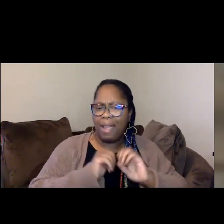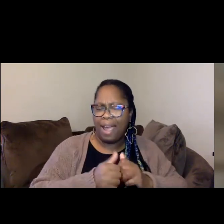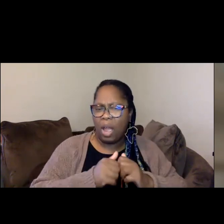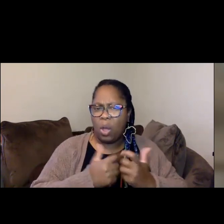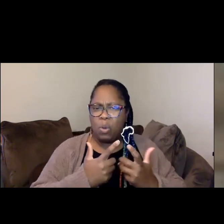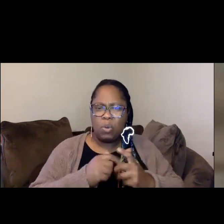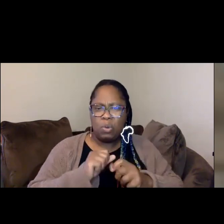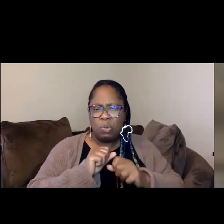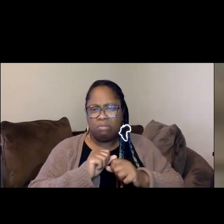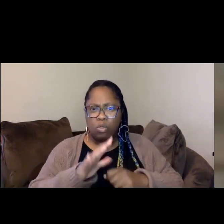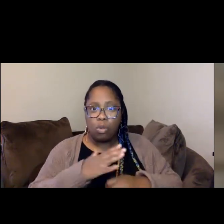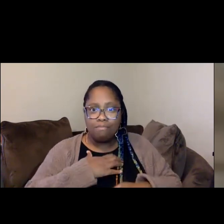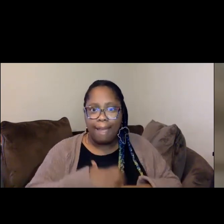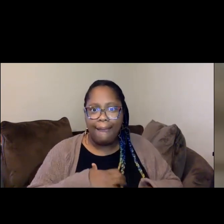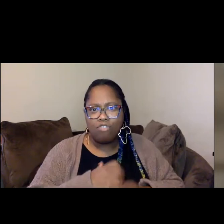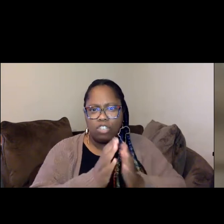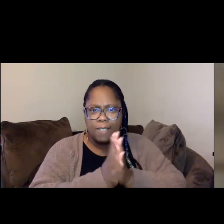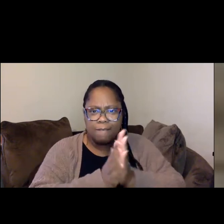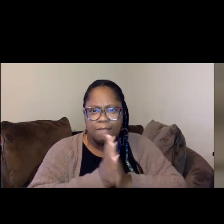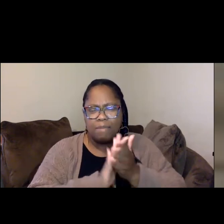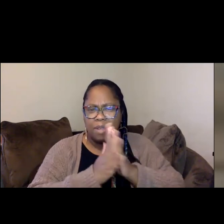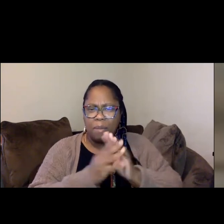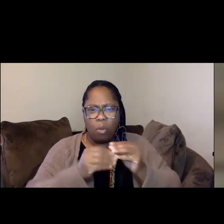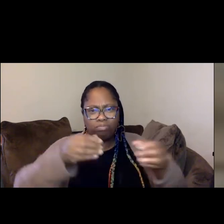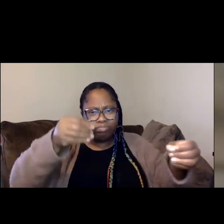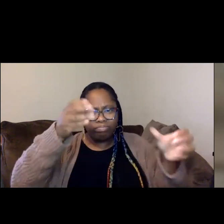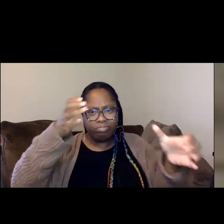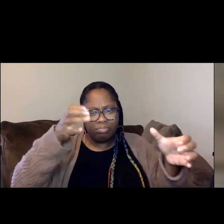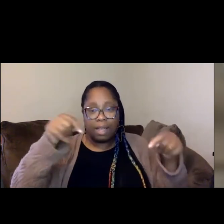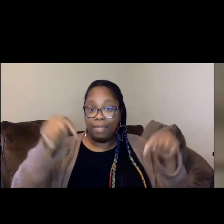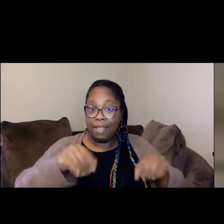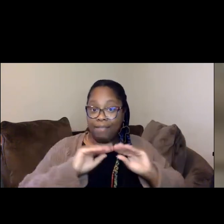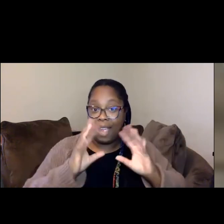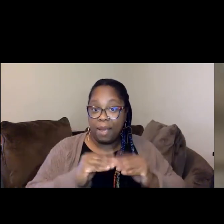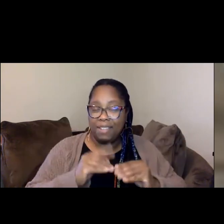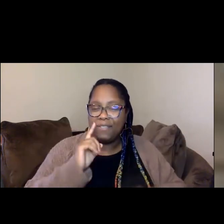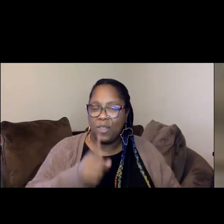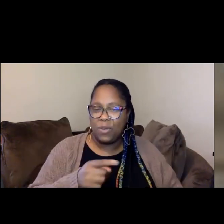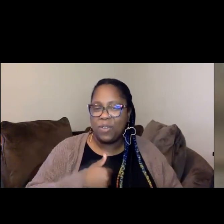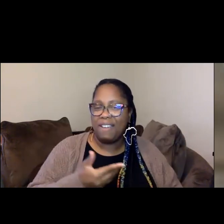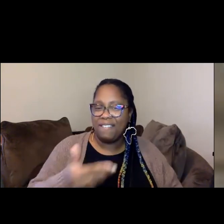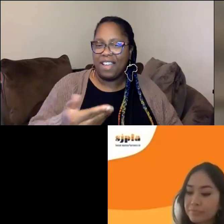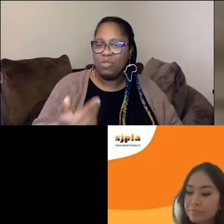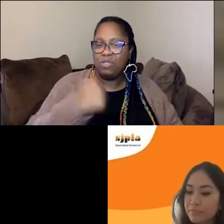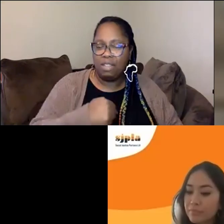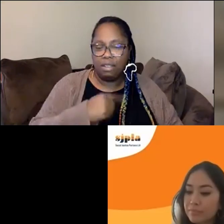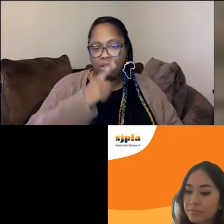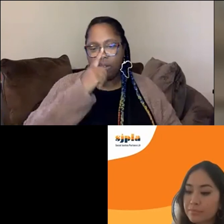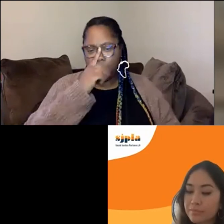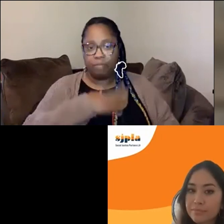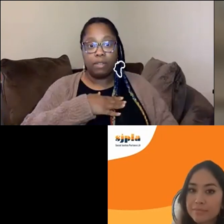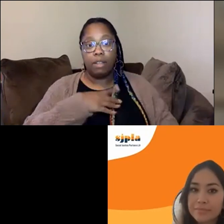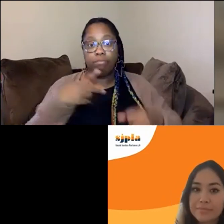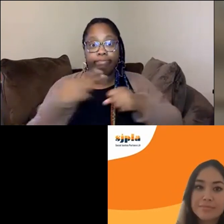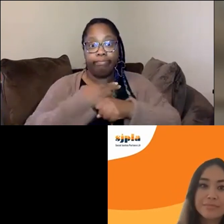out your passion, to be educated about issues, this is the family for you, and I invite you to join us. All right, I think my mic is getting ready to